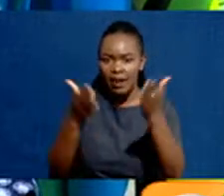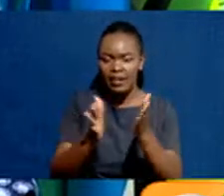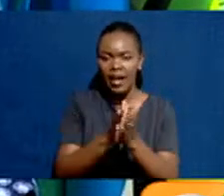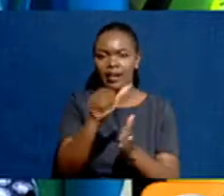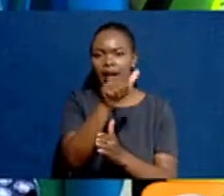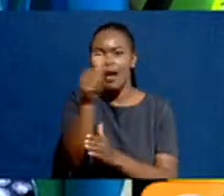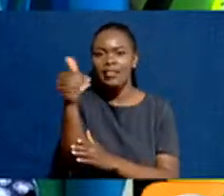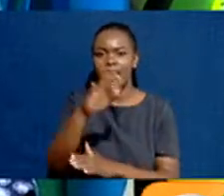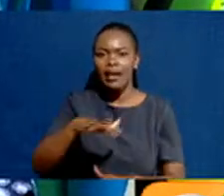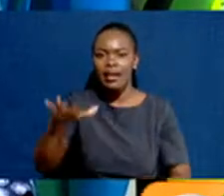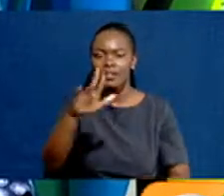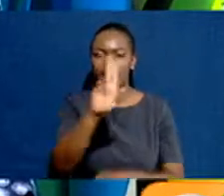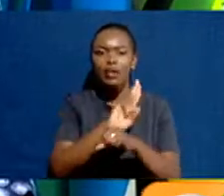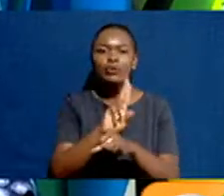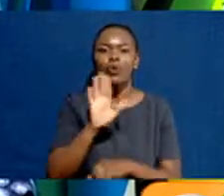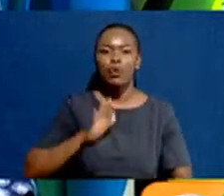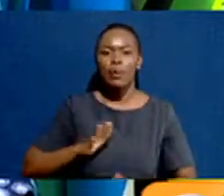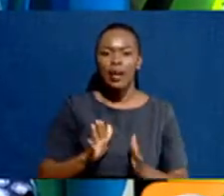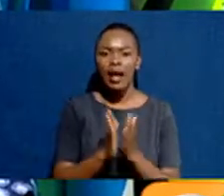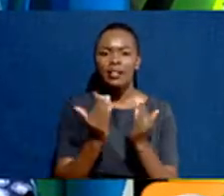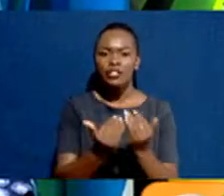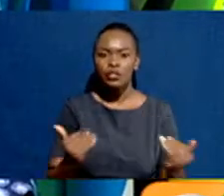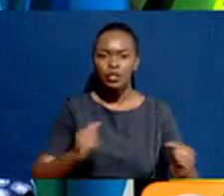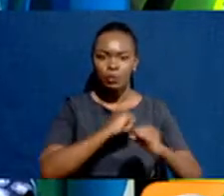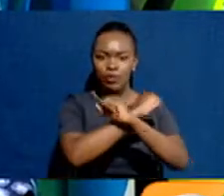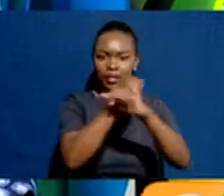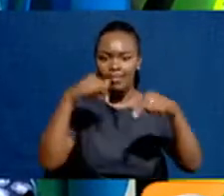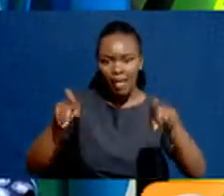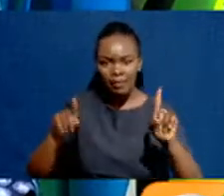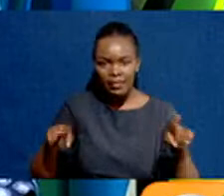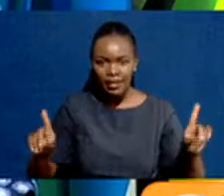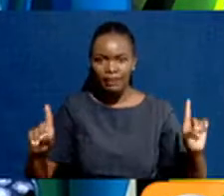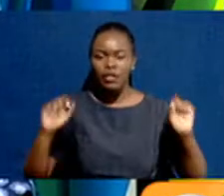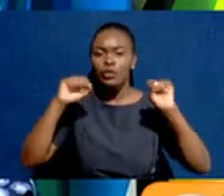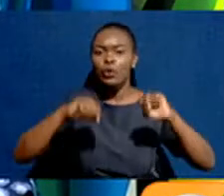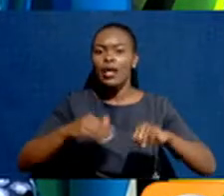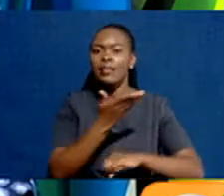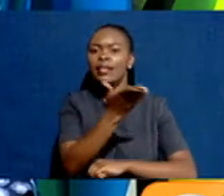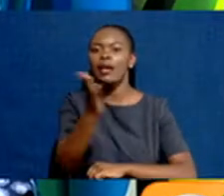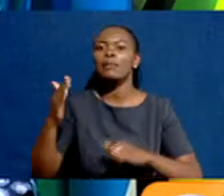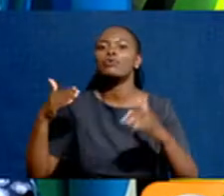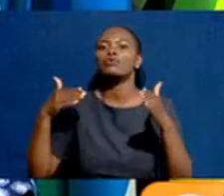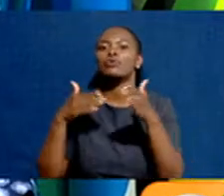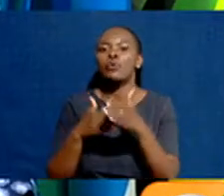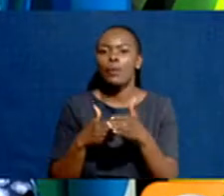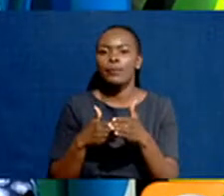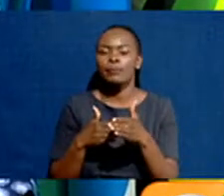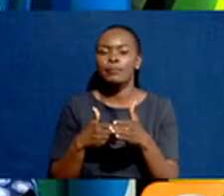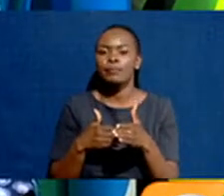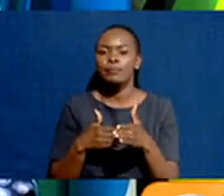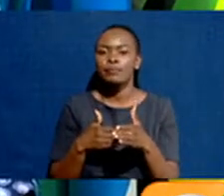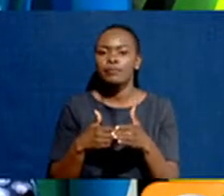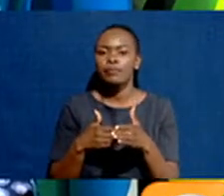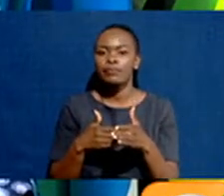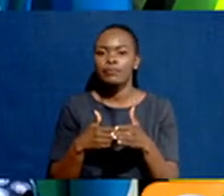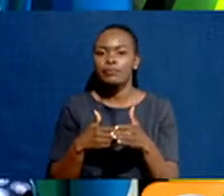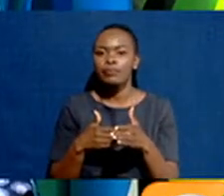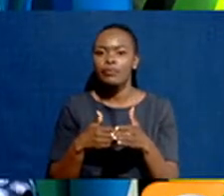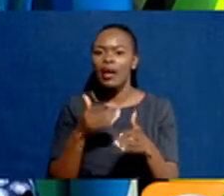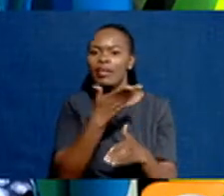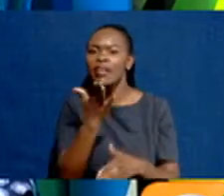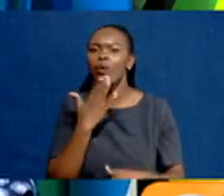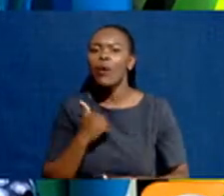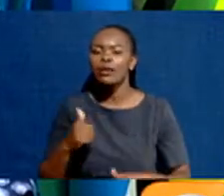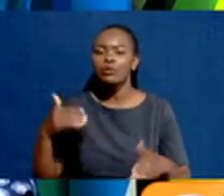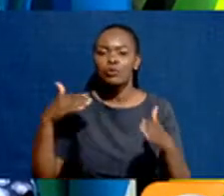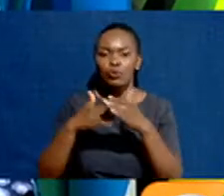are using women and children as a human shield so that they can stop the security officers from carrying